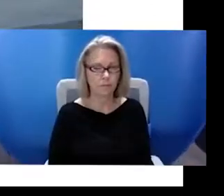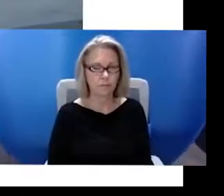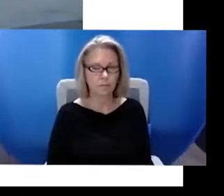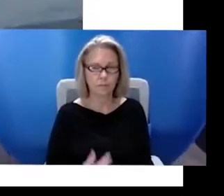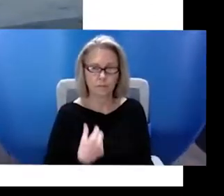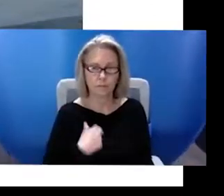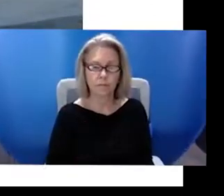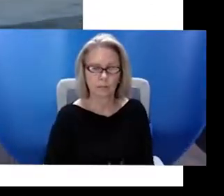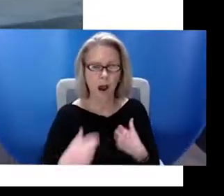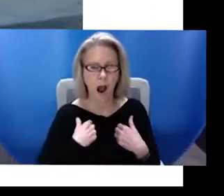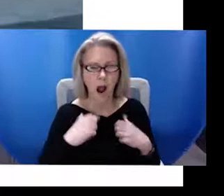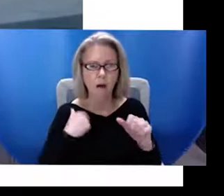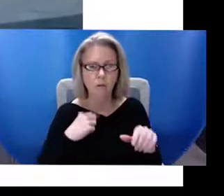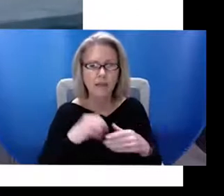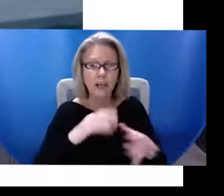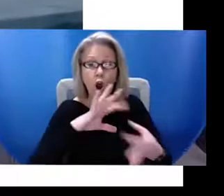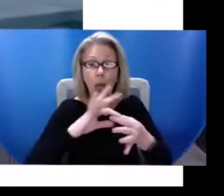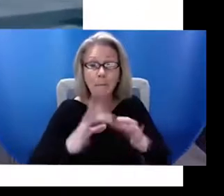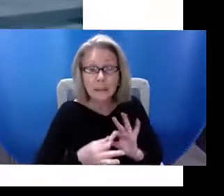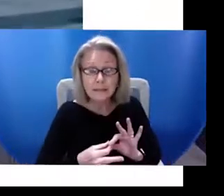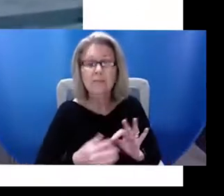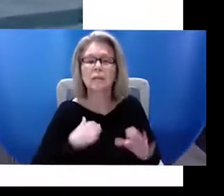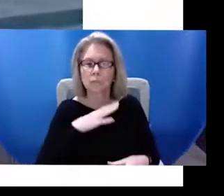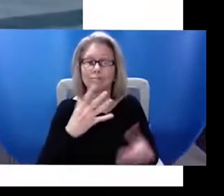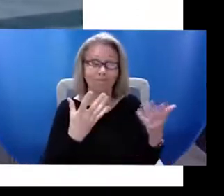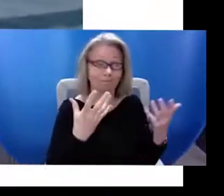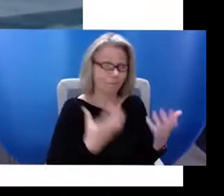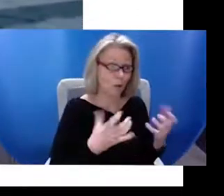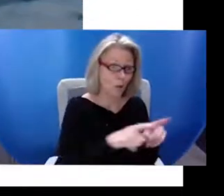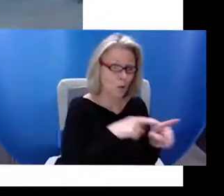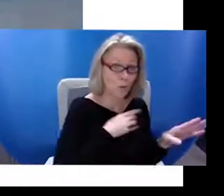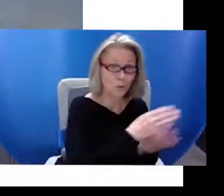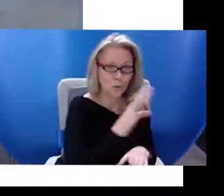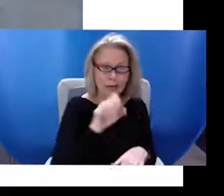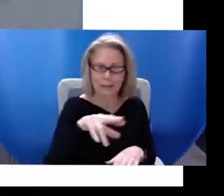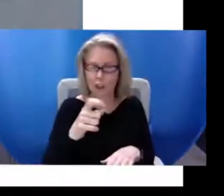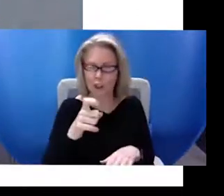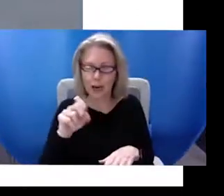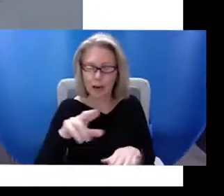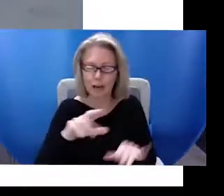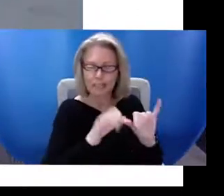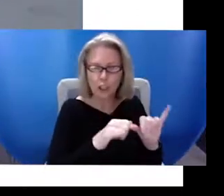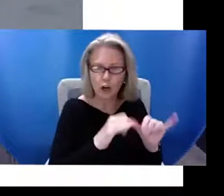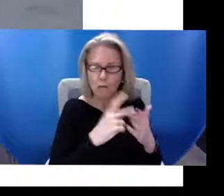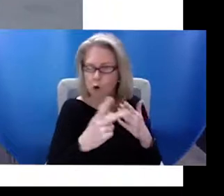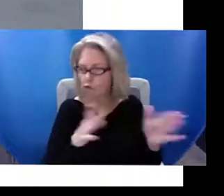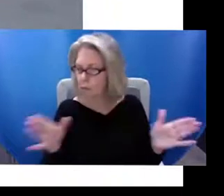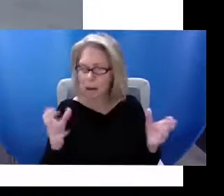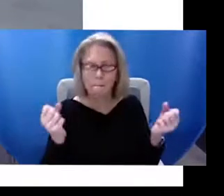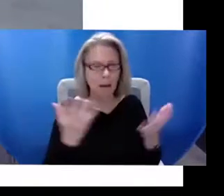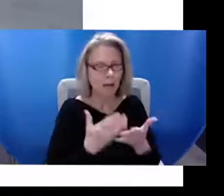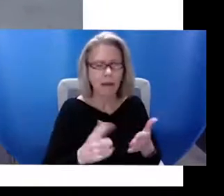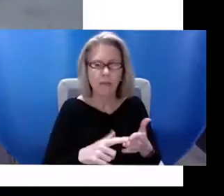I did track, I went to 3 different Junior Olympics, and then I won an engineering program. So a lot of these things, they happen in